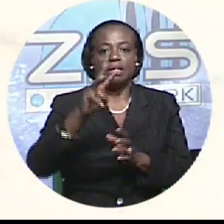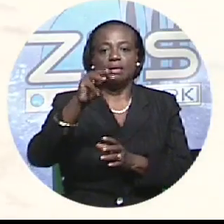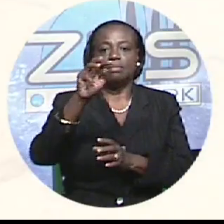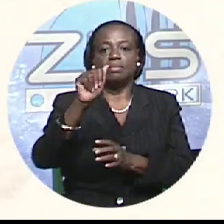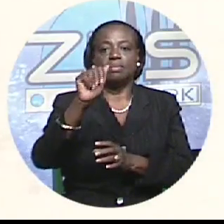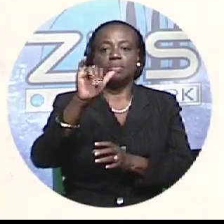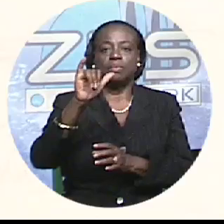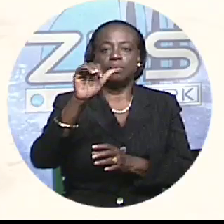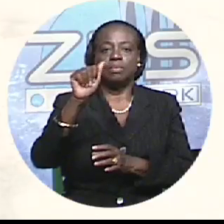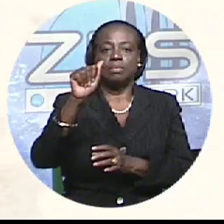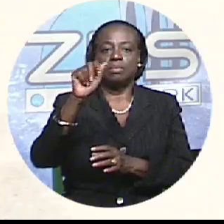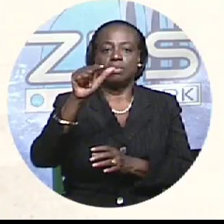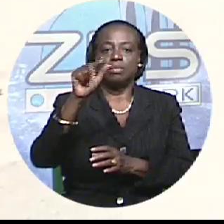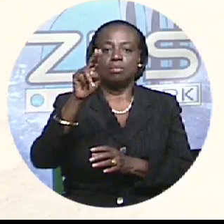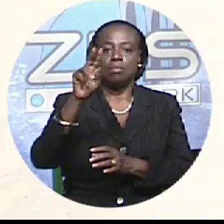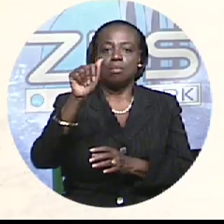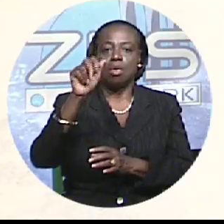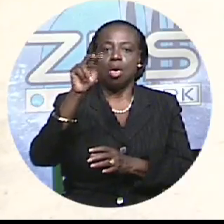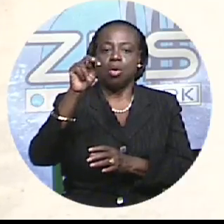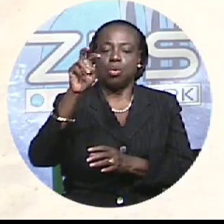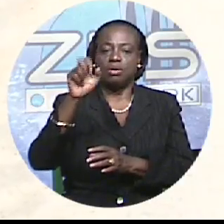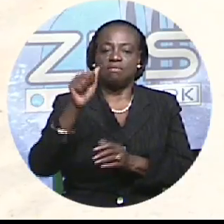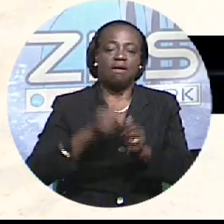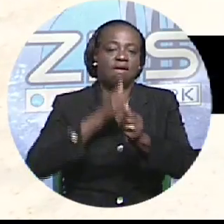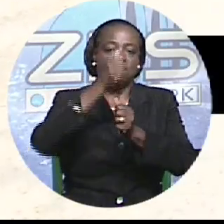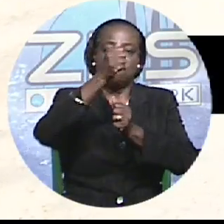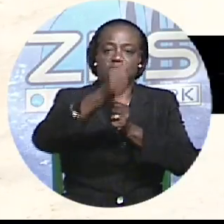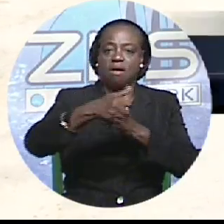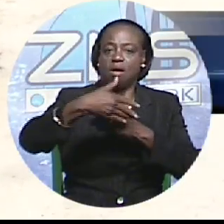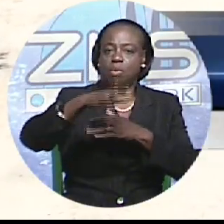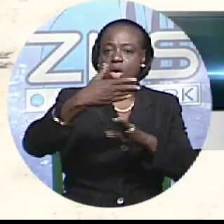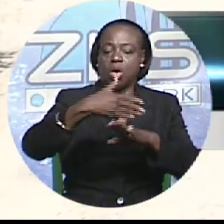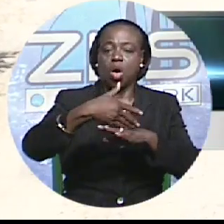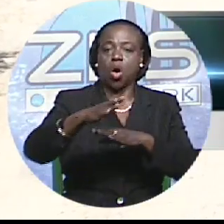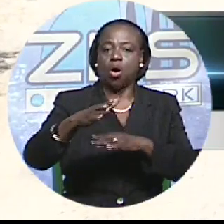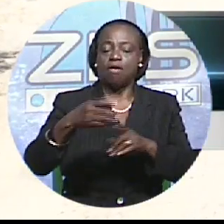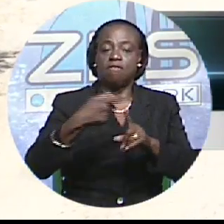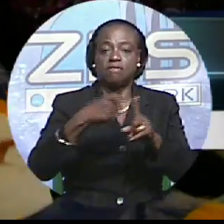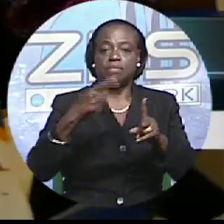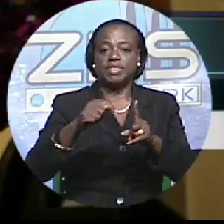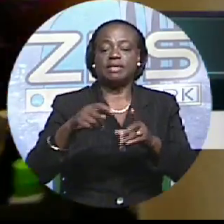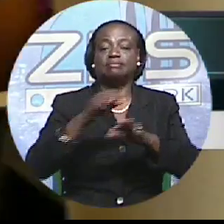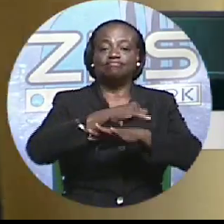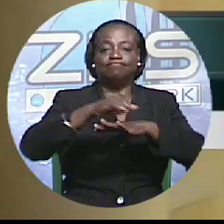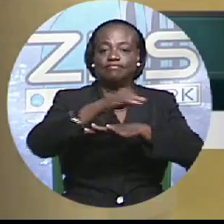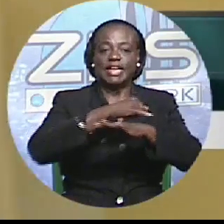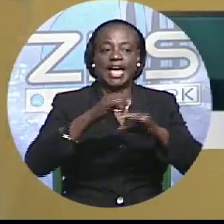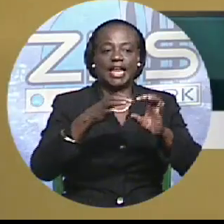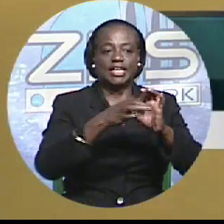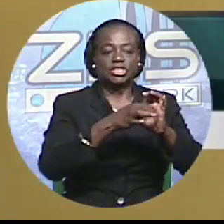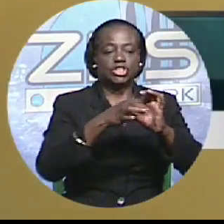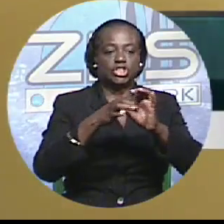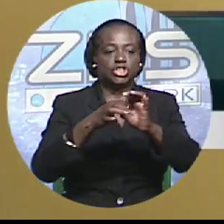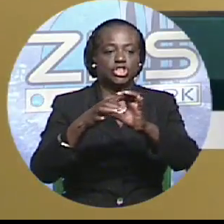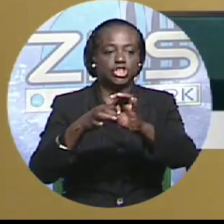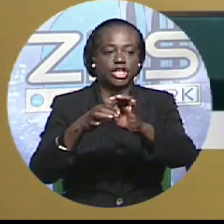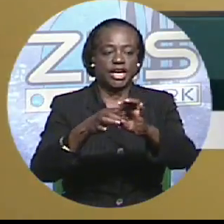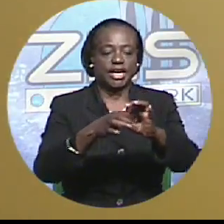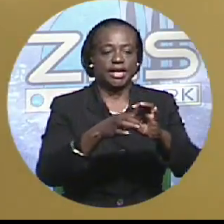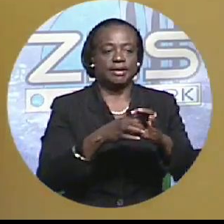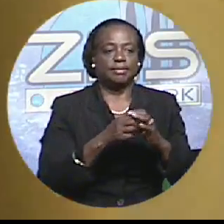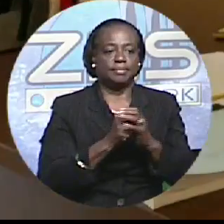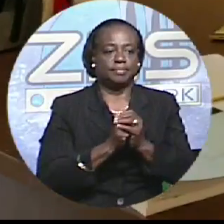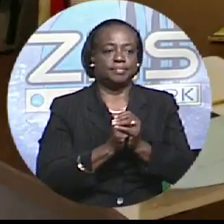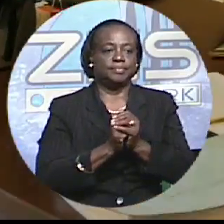Iguana. It's a far way off from most of the island chain, but a recent visit revealed at least one familiarity for